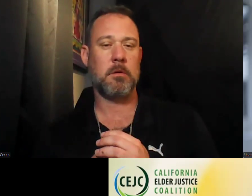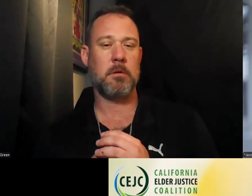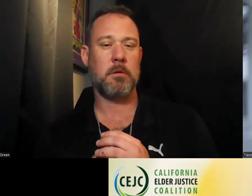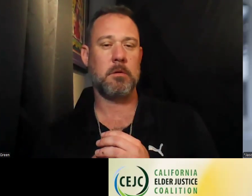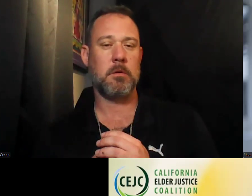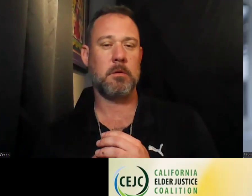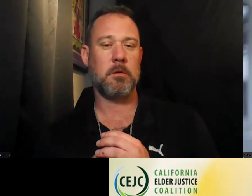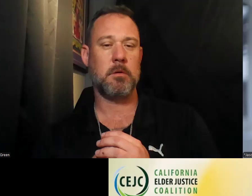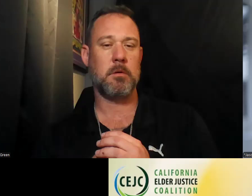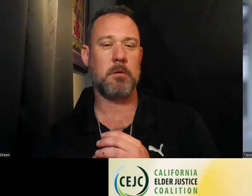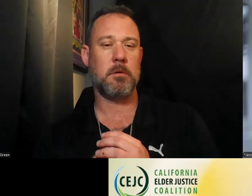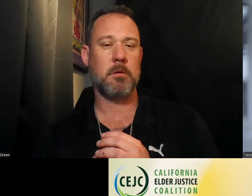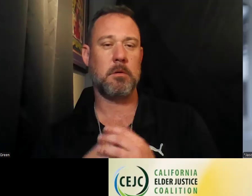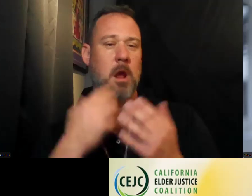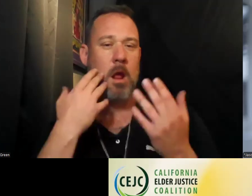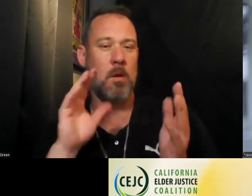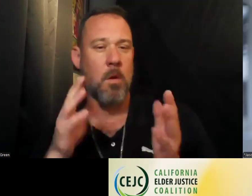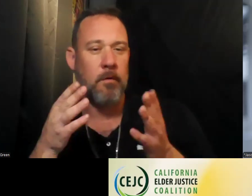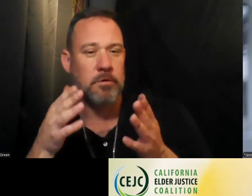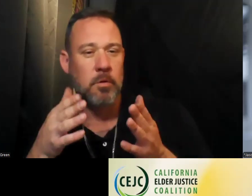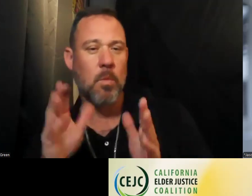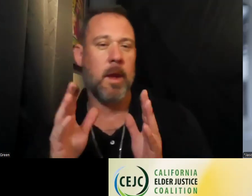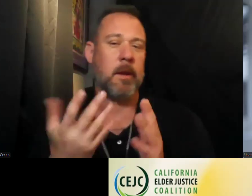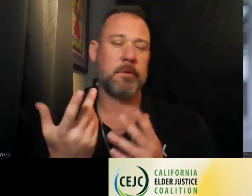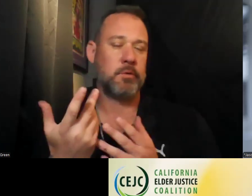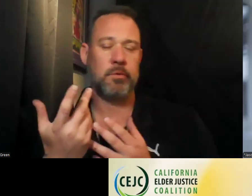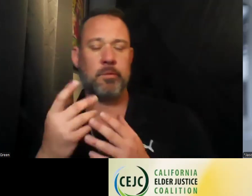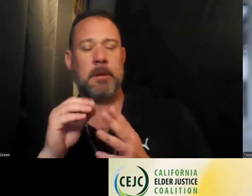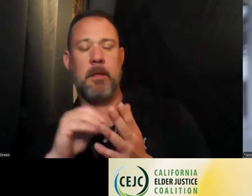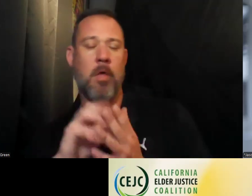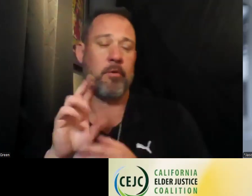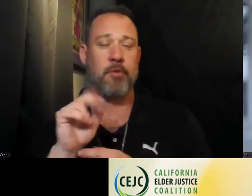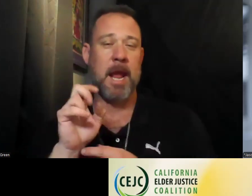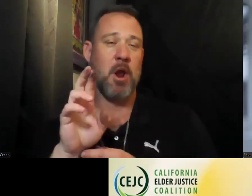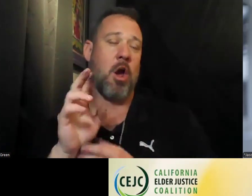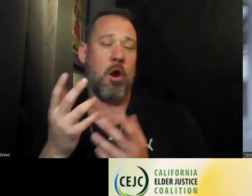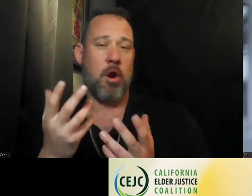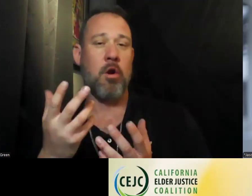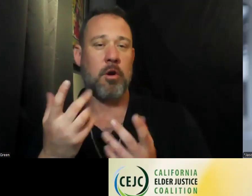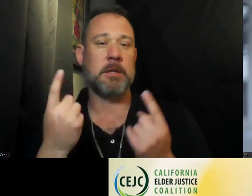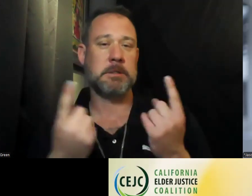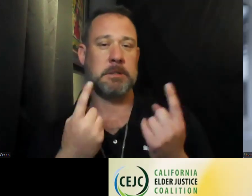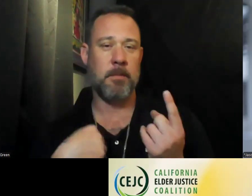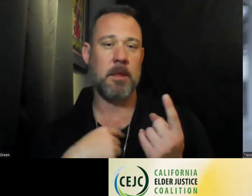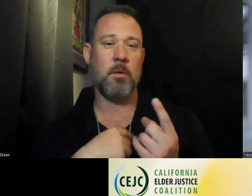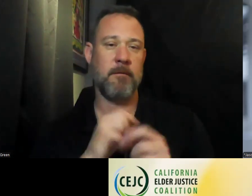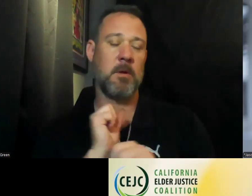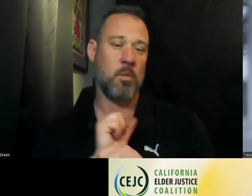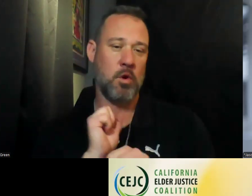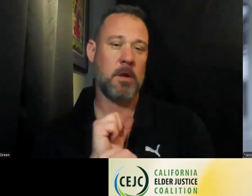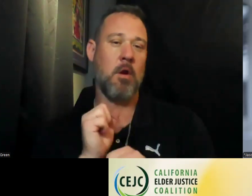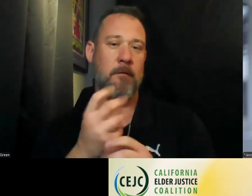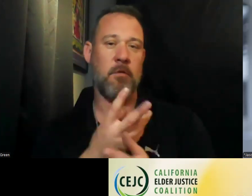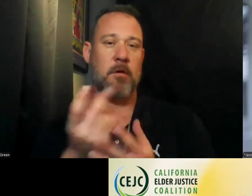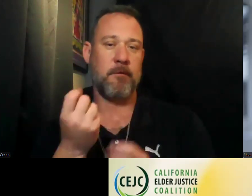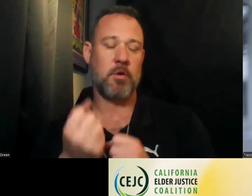So I don't know if there's a way to at least get that on the radar. It's something we've been working on for a couple